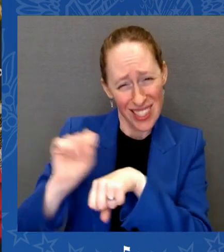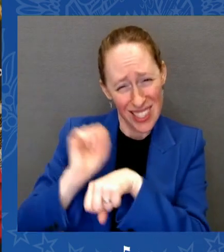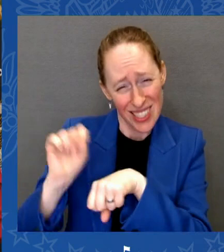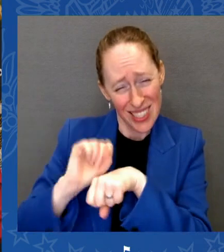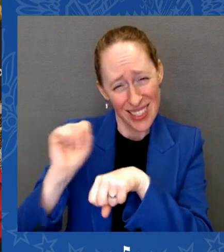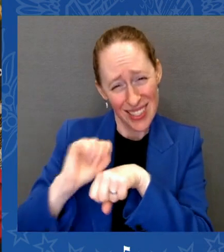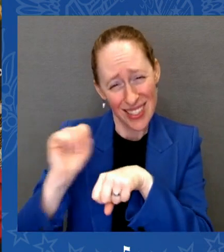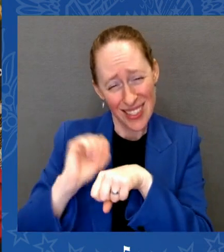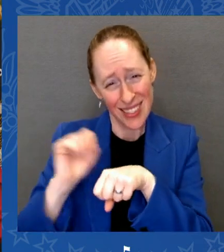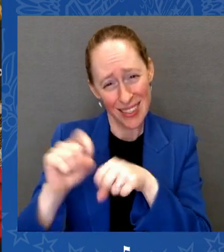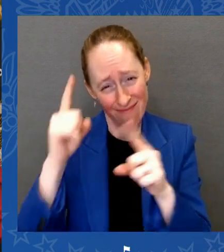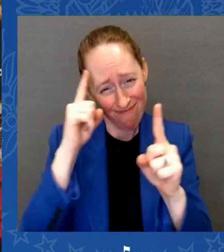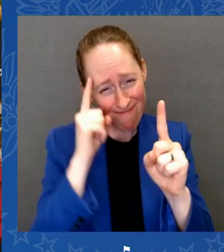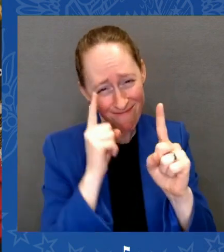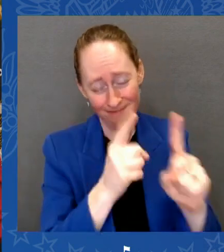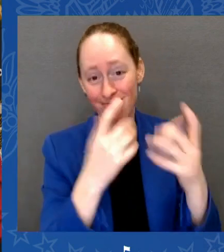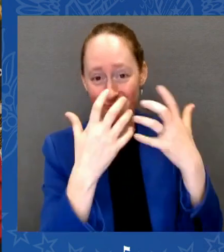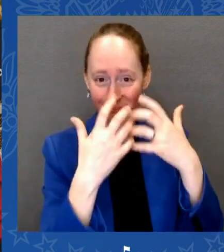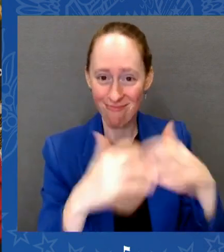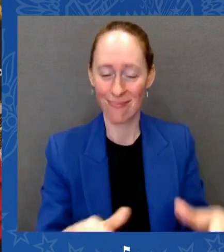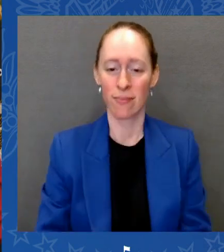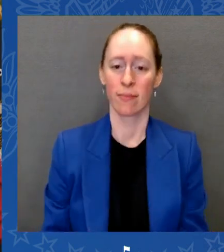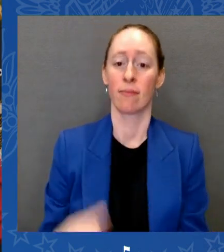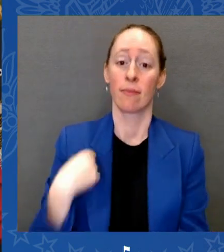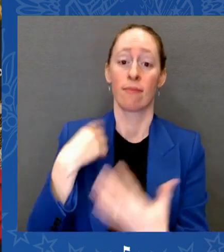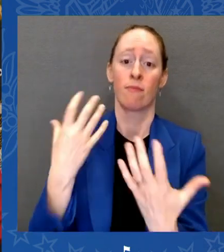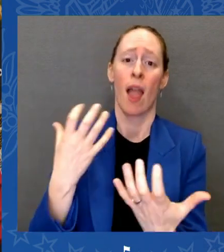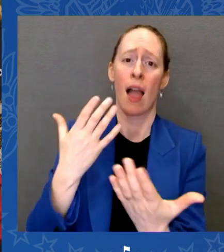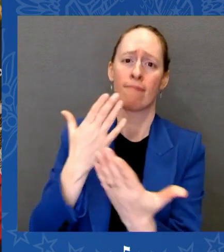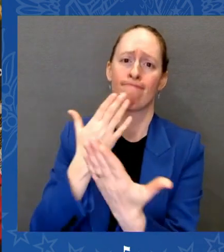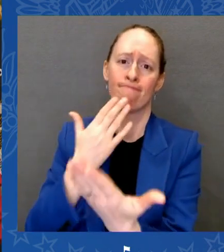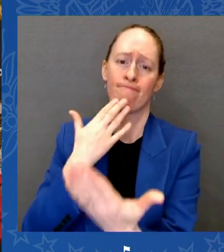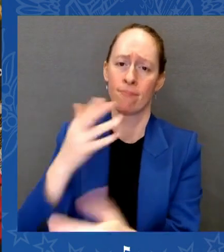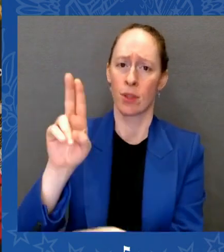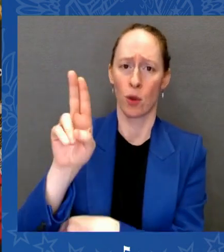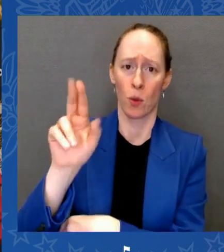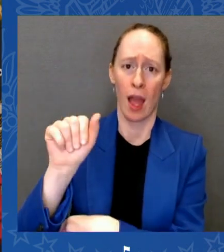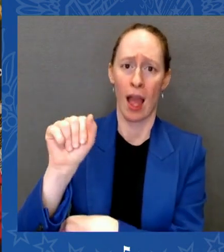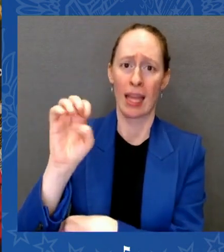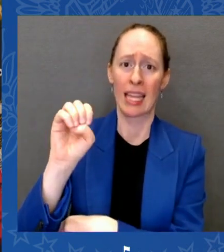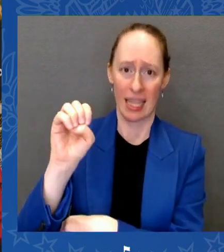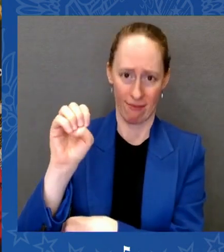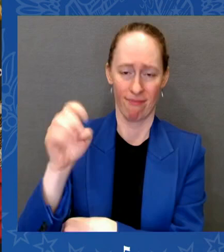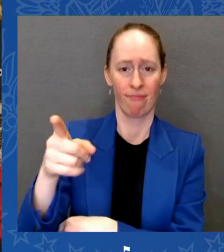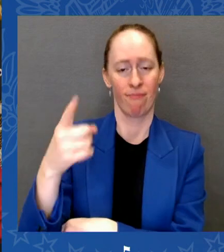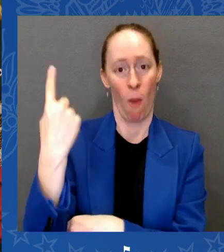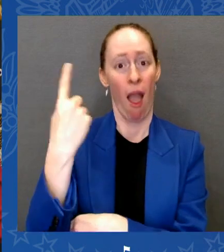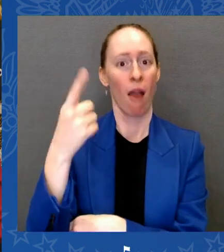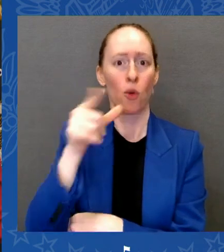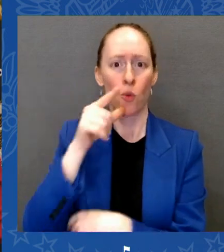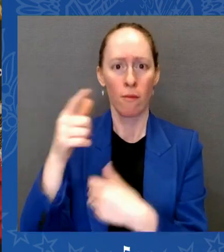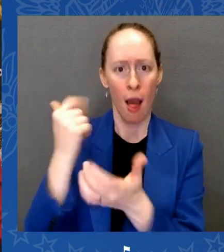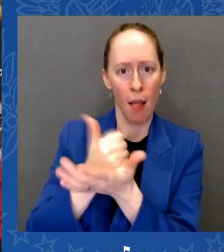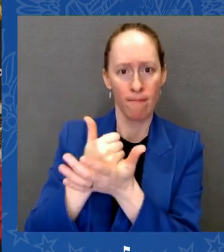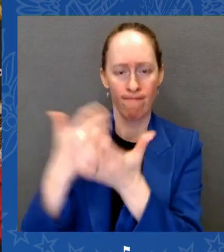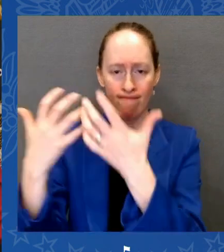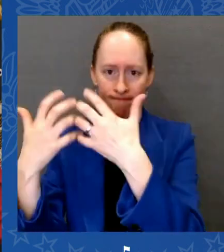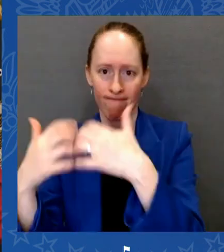facilitate Brittany's return, because that's where she landed. These past few months have been hell for Brittany and for